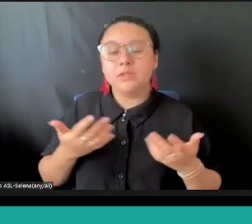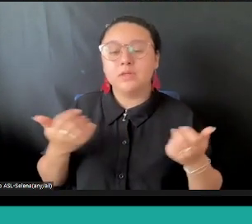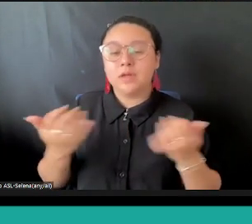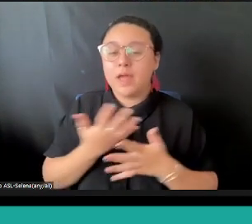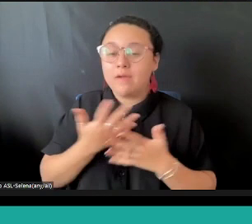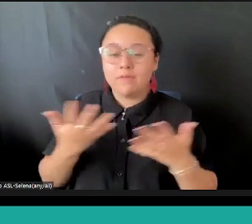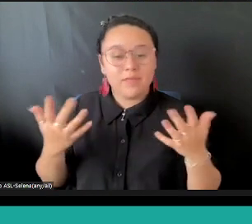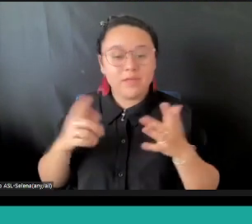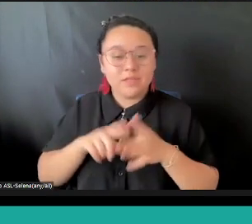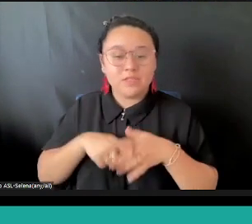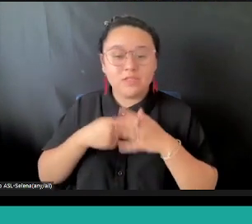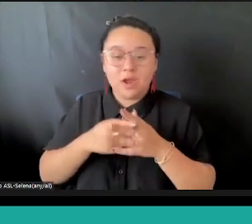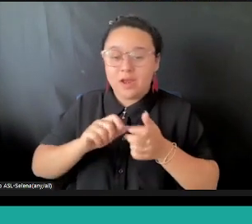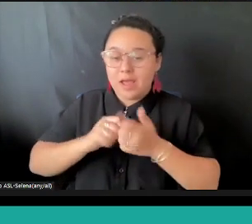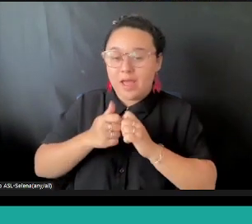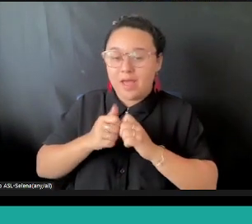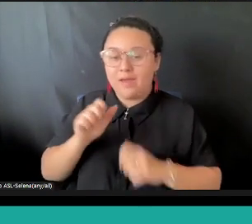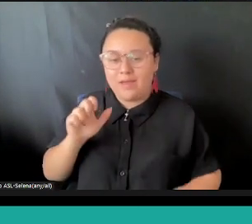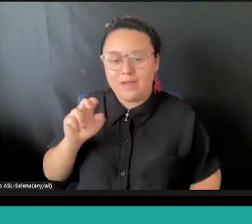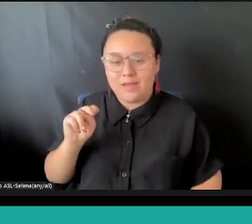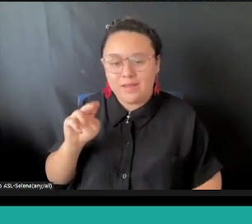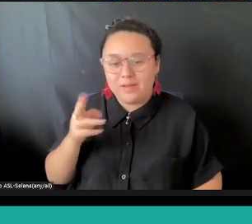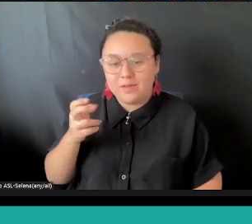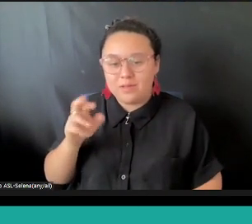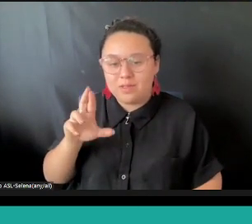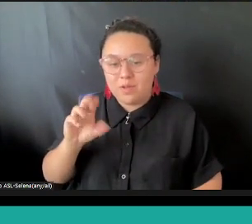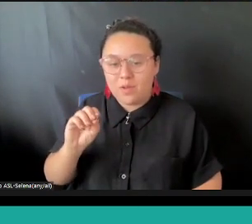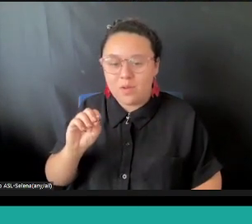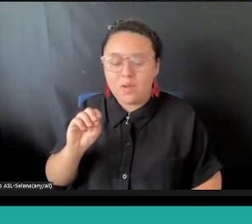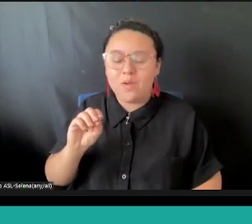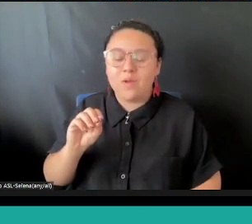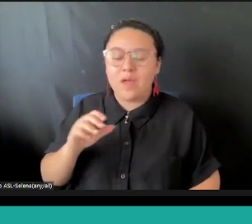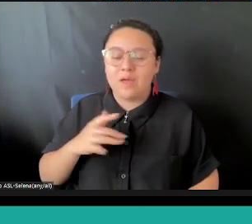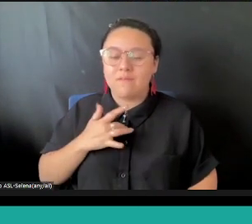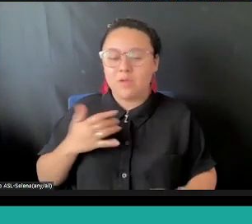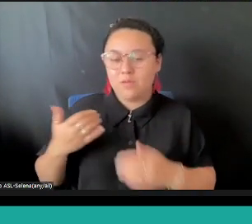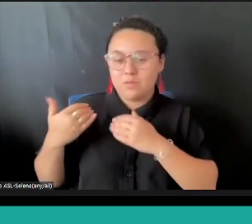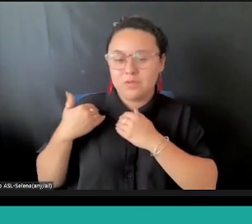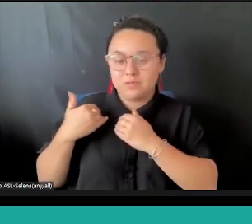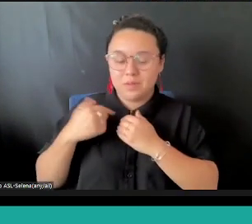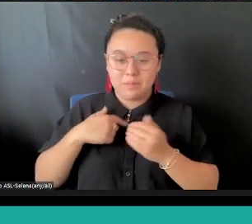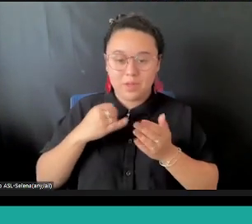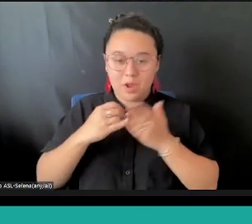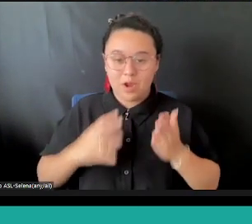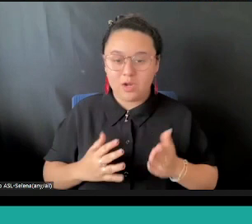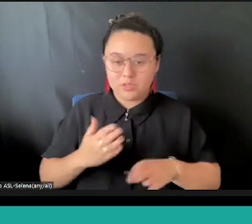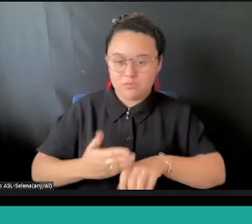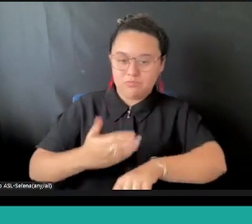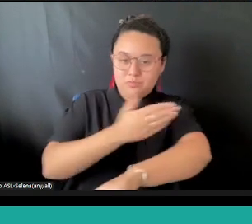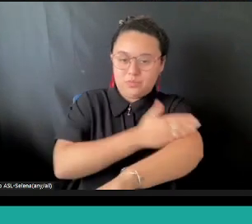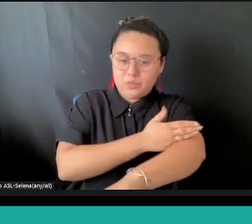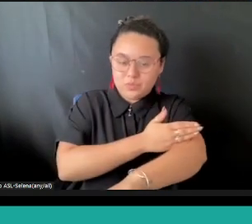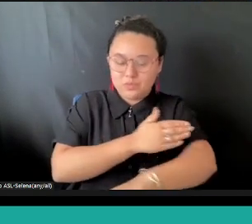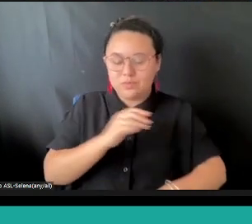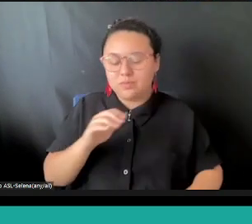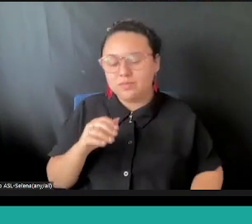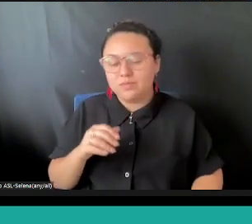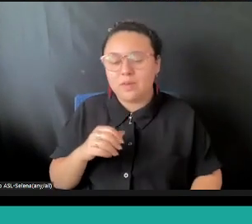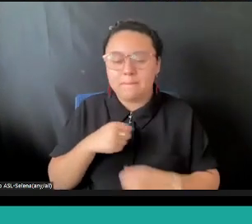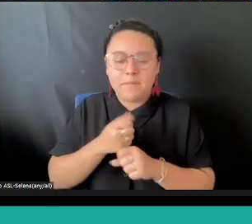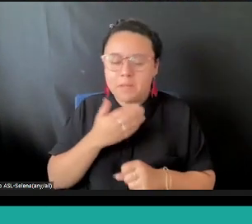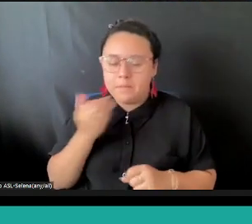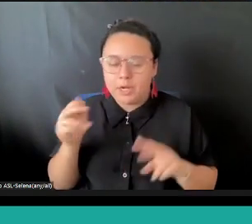this started because of Encuentro, because I felt a responsibility as an artist to make things better.